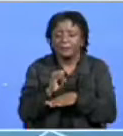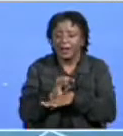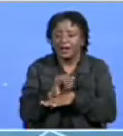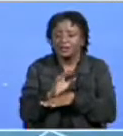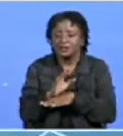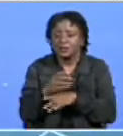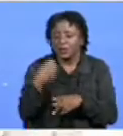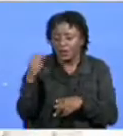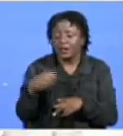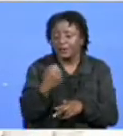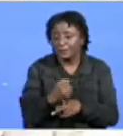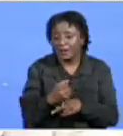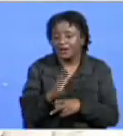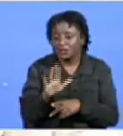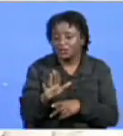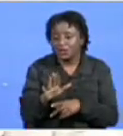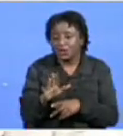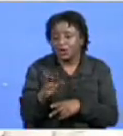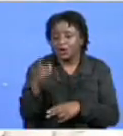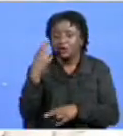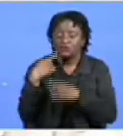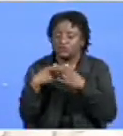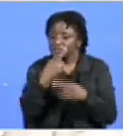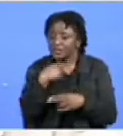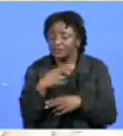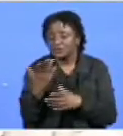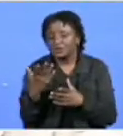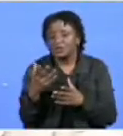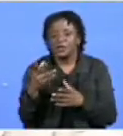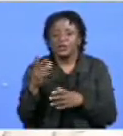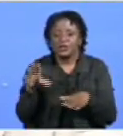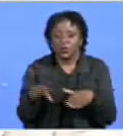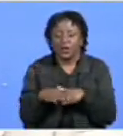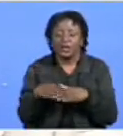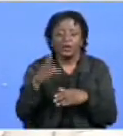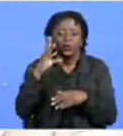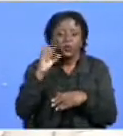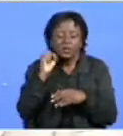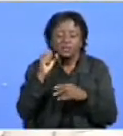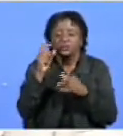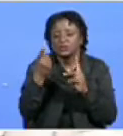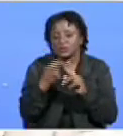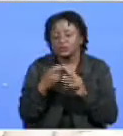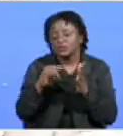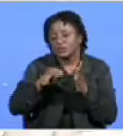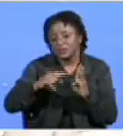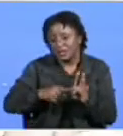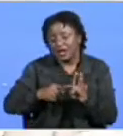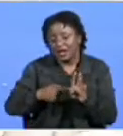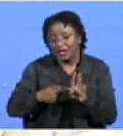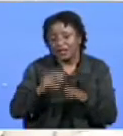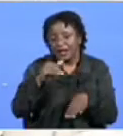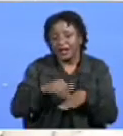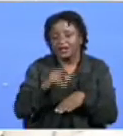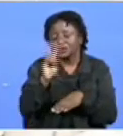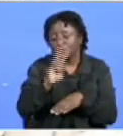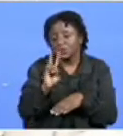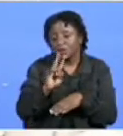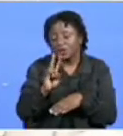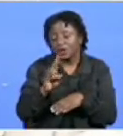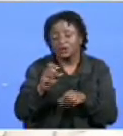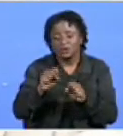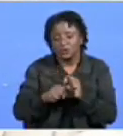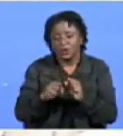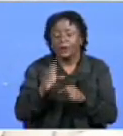in meaning at probably 3, 4, we'd have been just starting the reception. So 9 o'clock would have kind of impacted us in a big